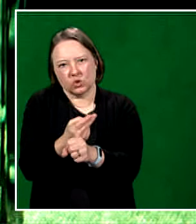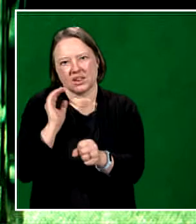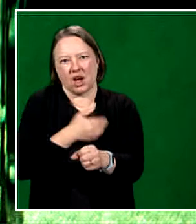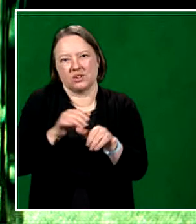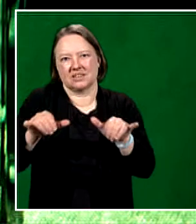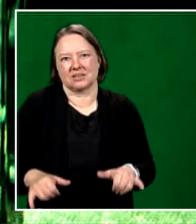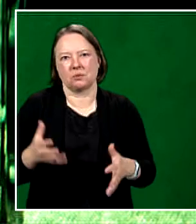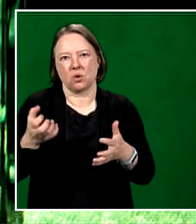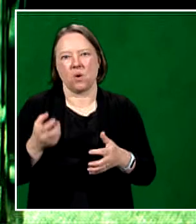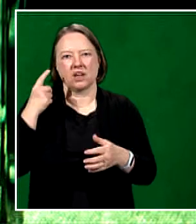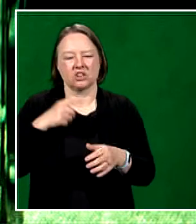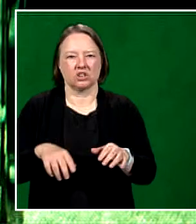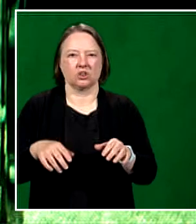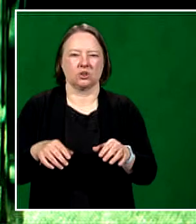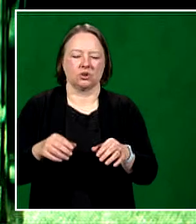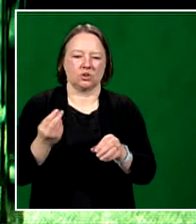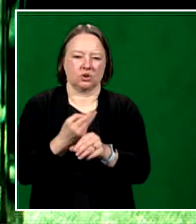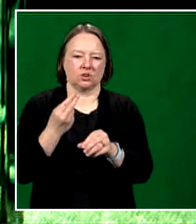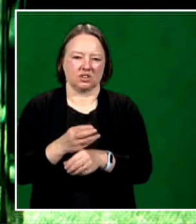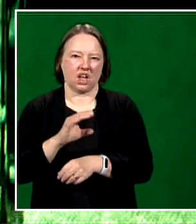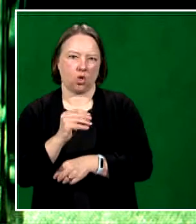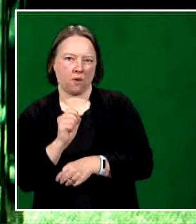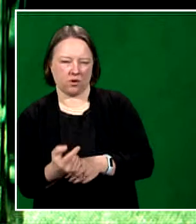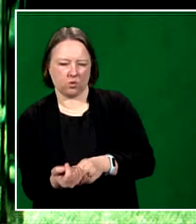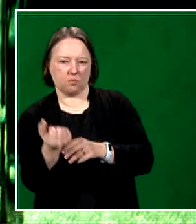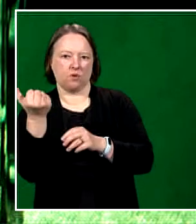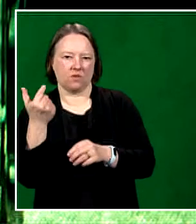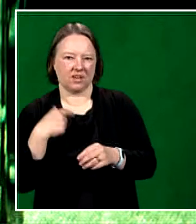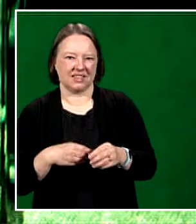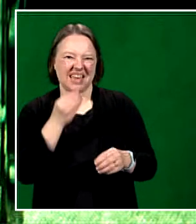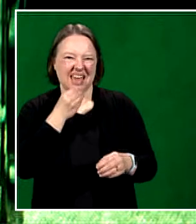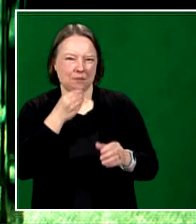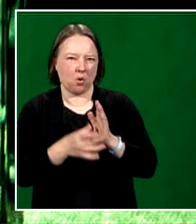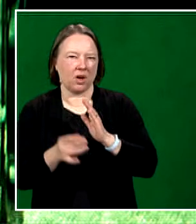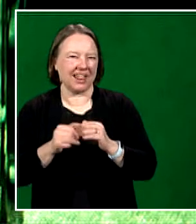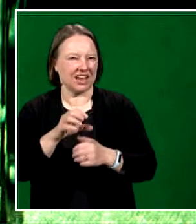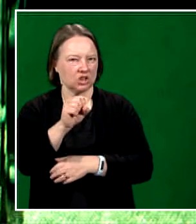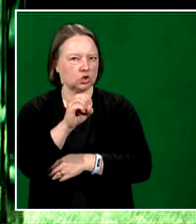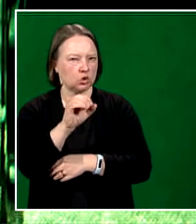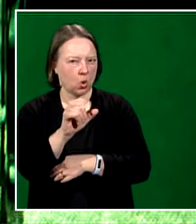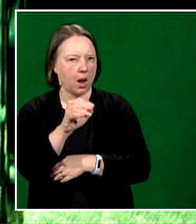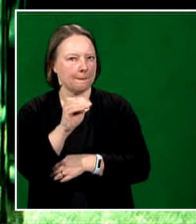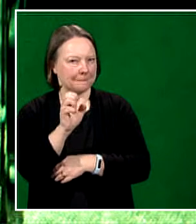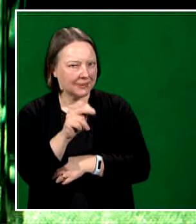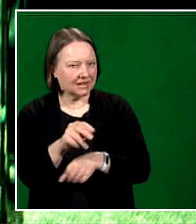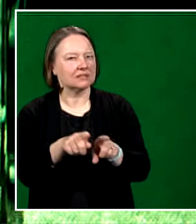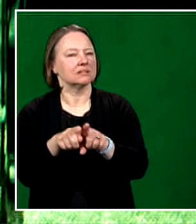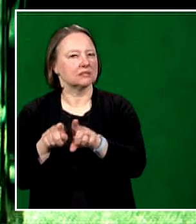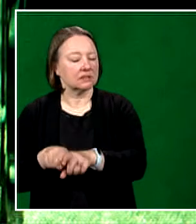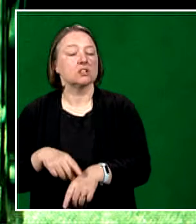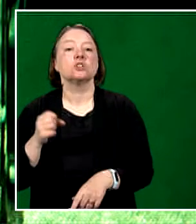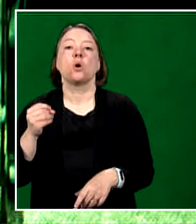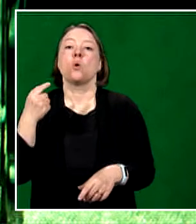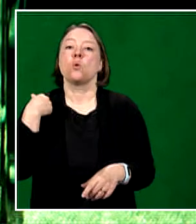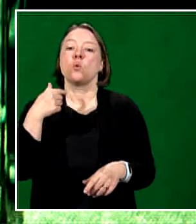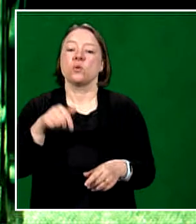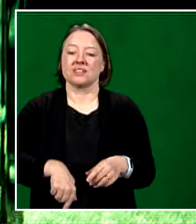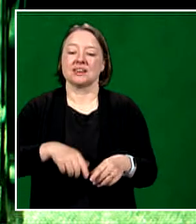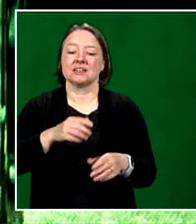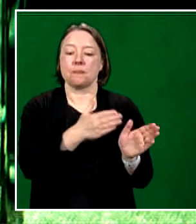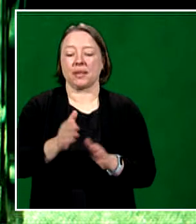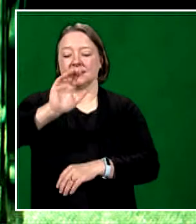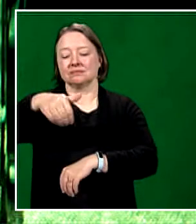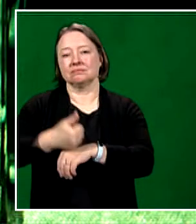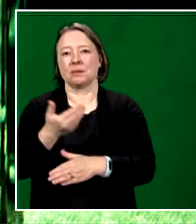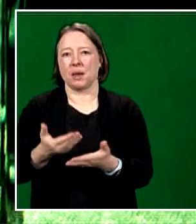look towards scaling our chlorophyll removal process to various edible oils, such as soybeans. So with these plans in place, you